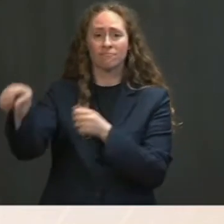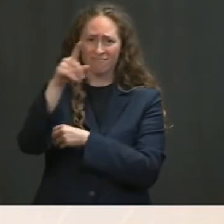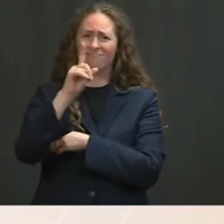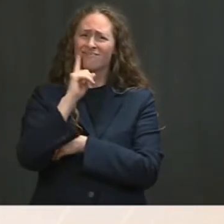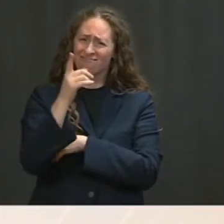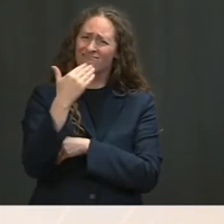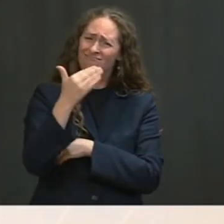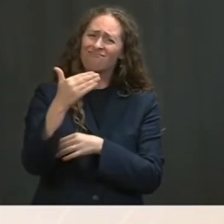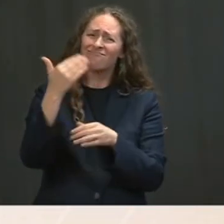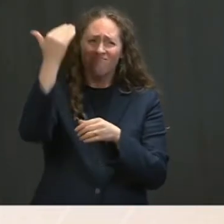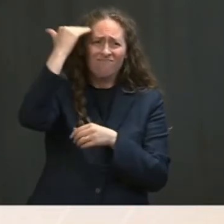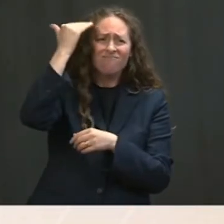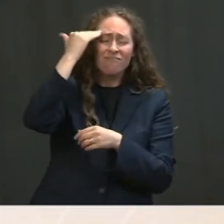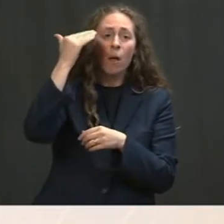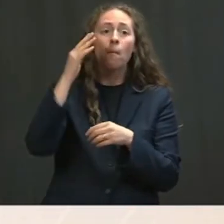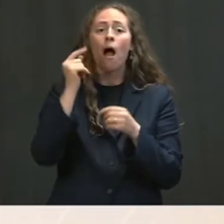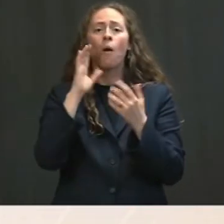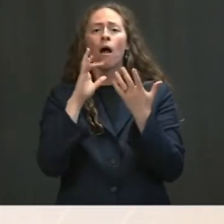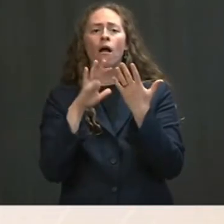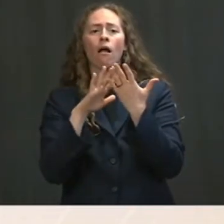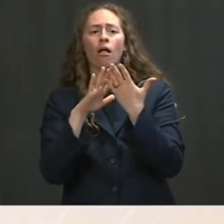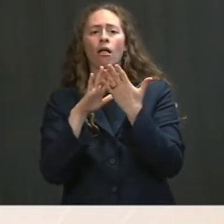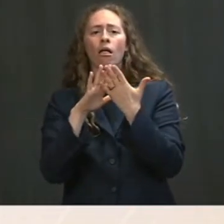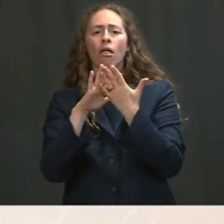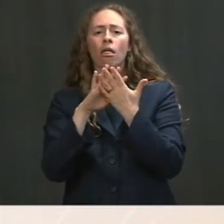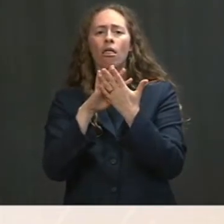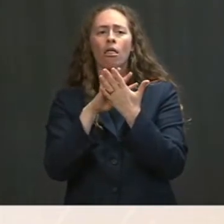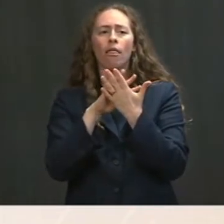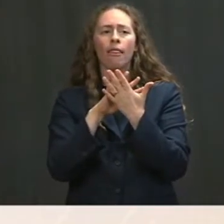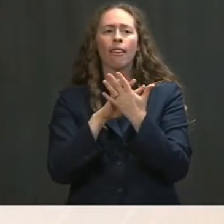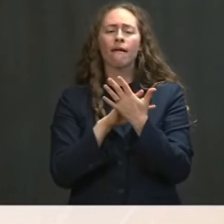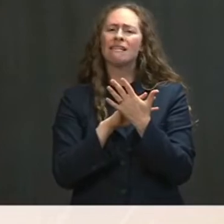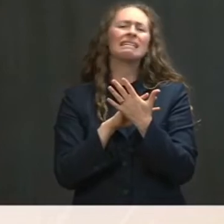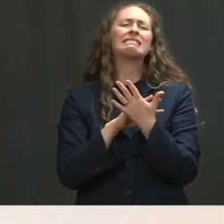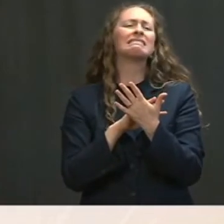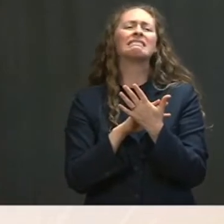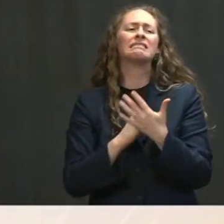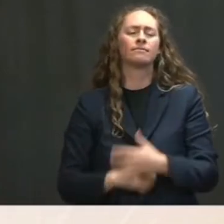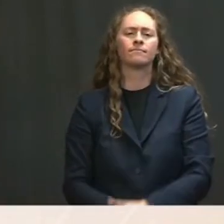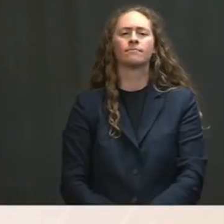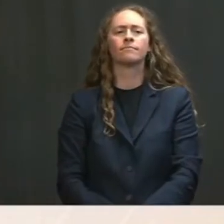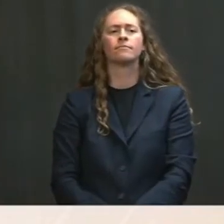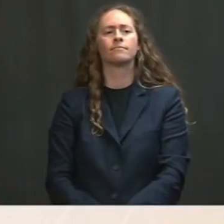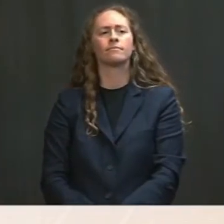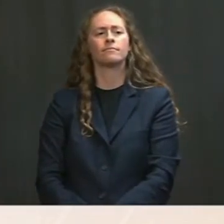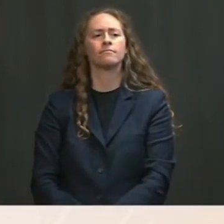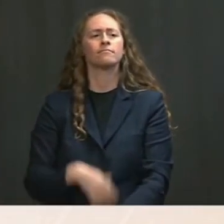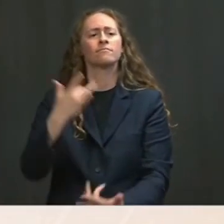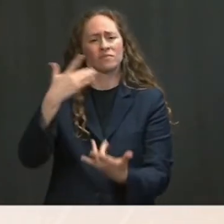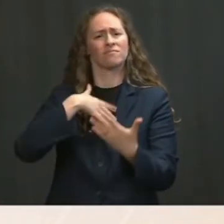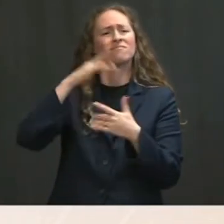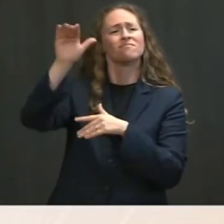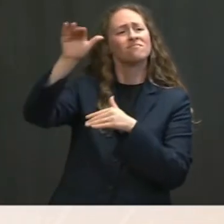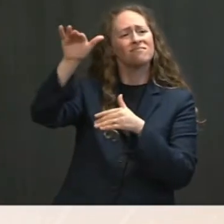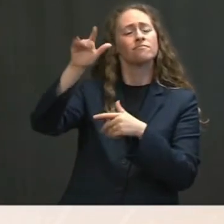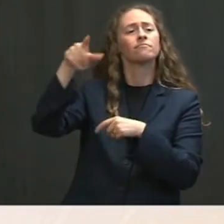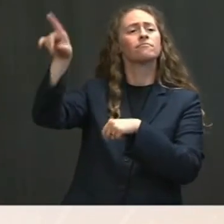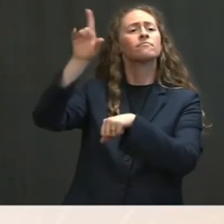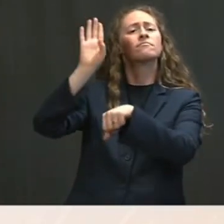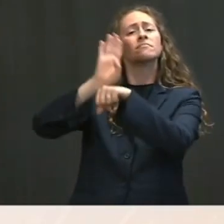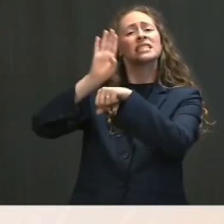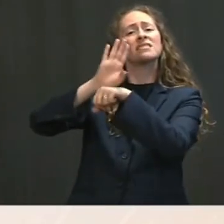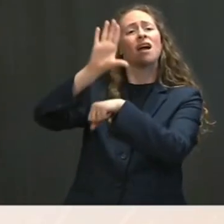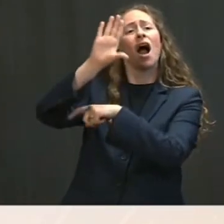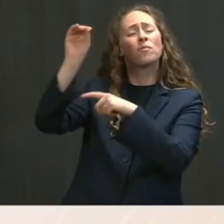companies to help lift up the voices of credible health authorities. It's also why they have to do more to reduce the